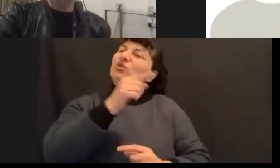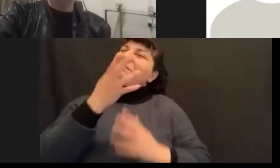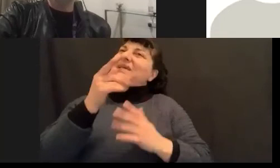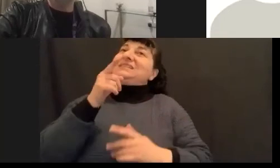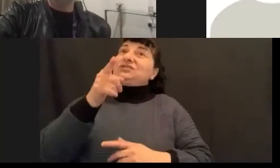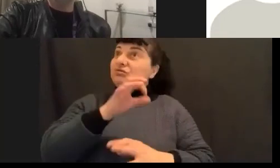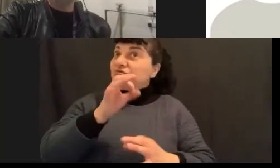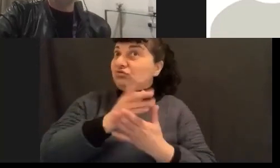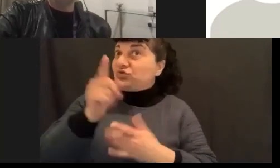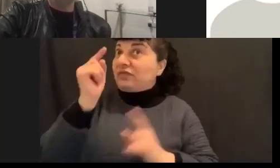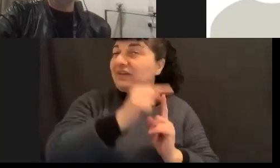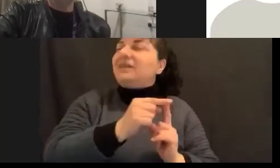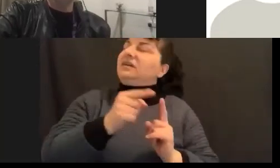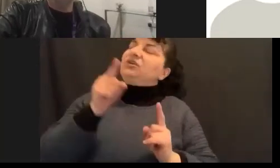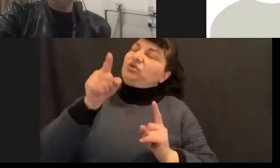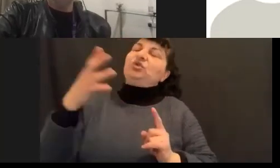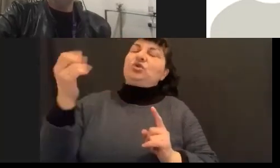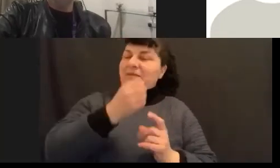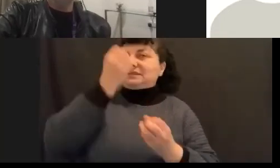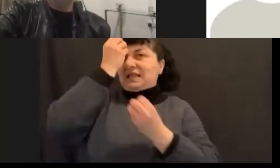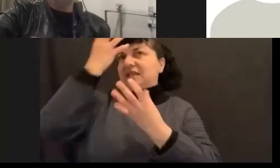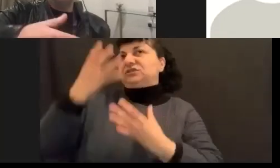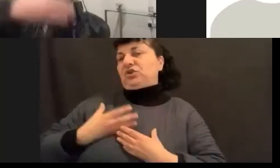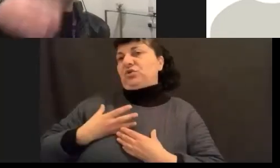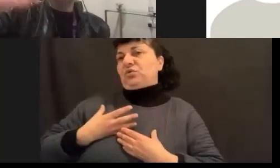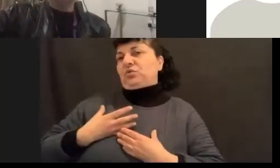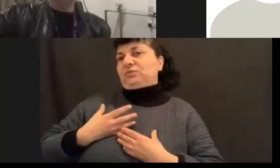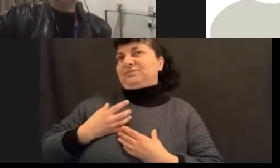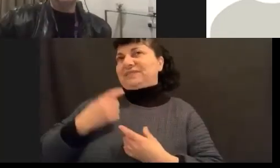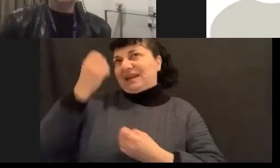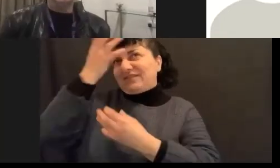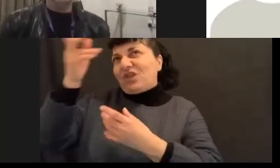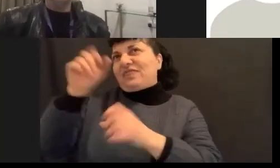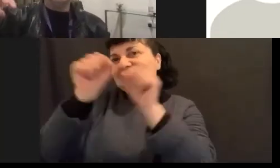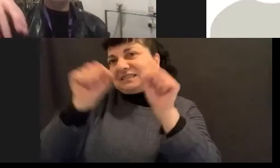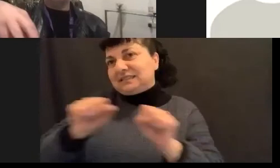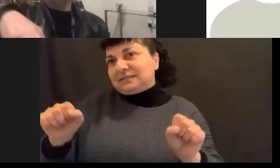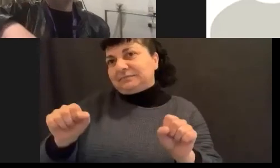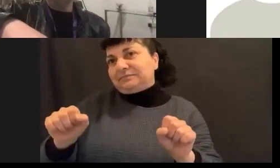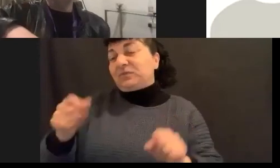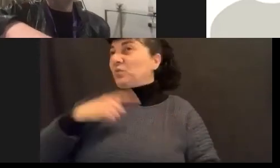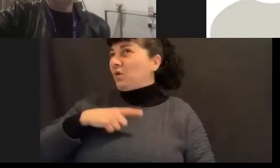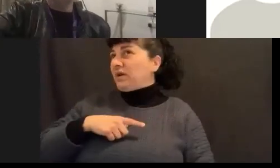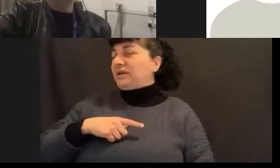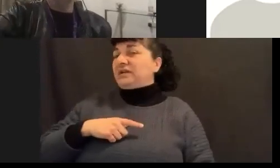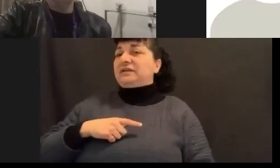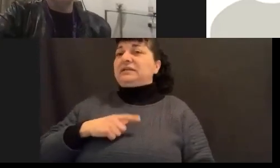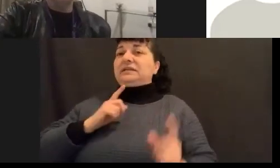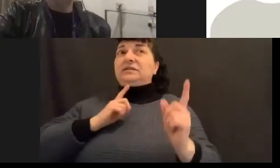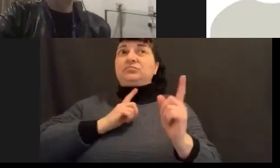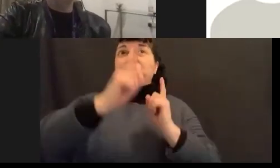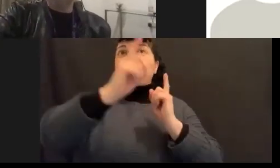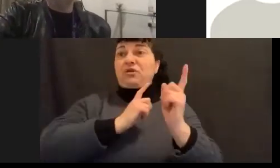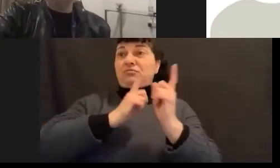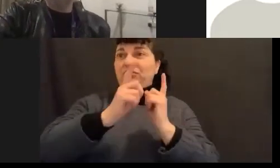why you need to be reclassified. And the reason for that is when you're classified as a primary close contact, you're under a legal obligation, and